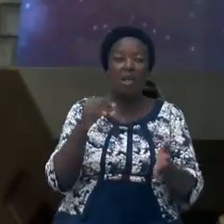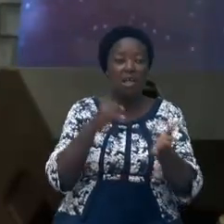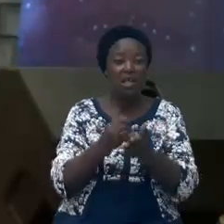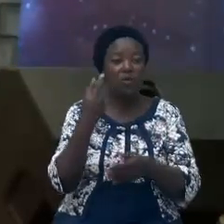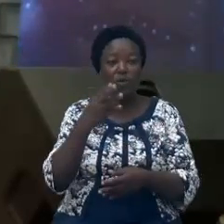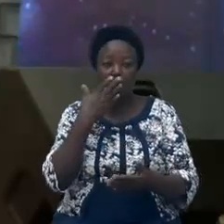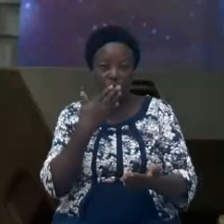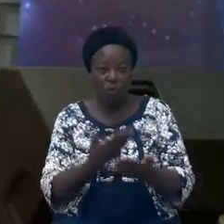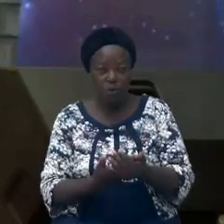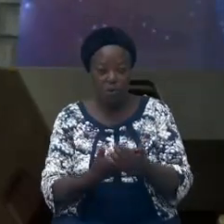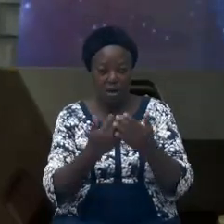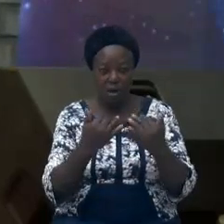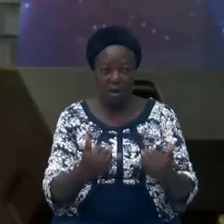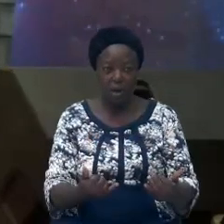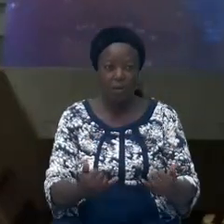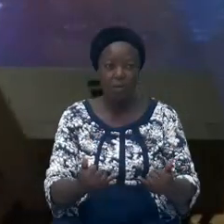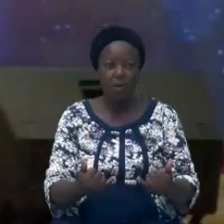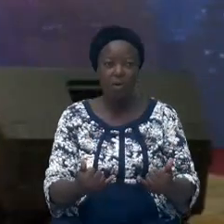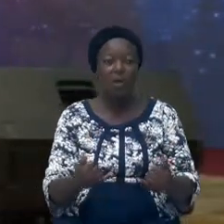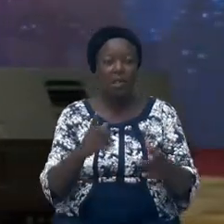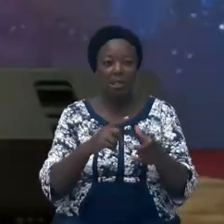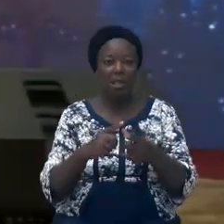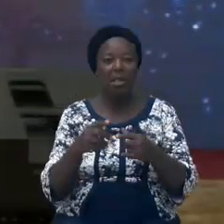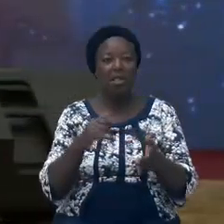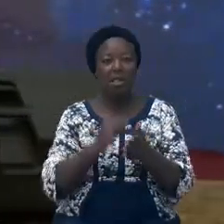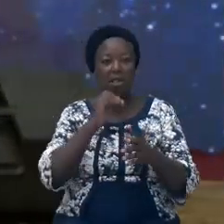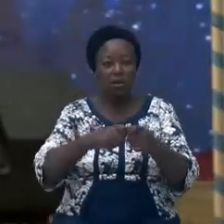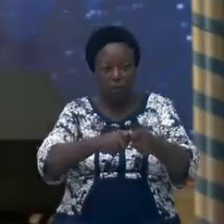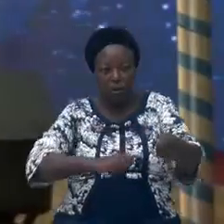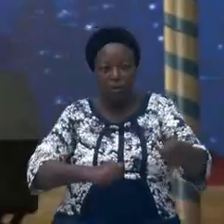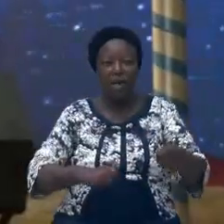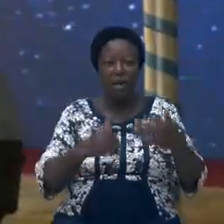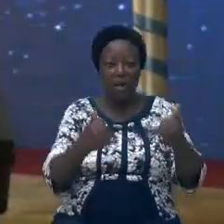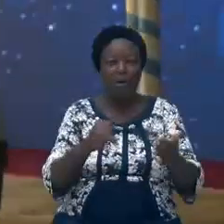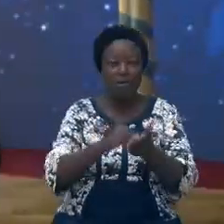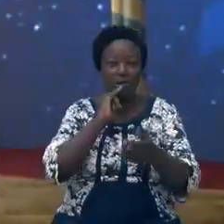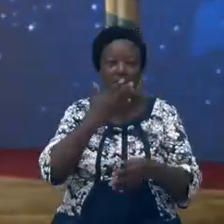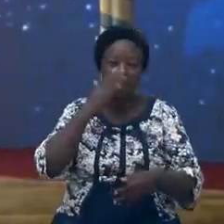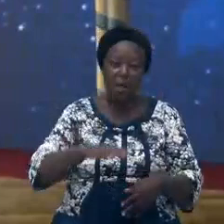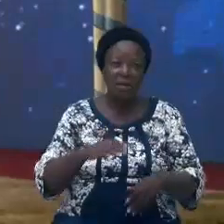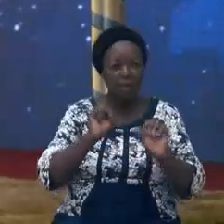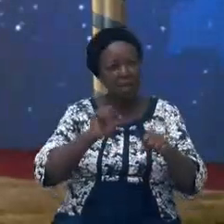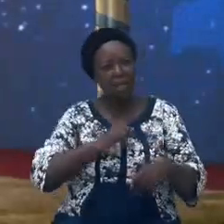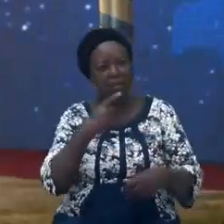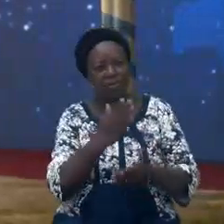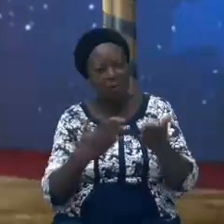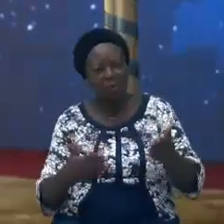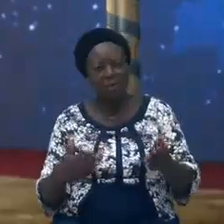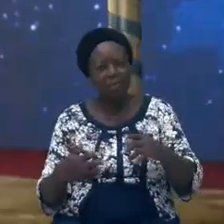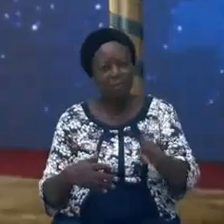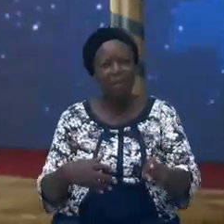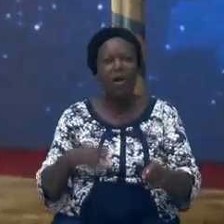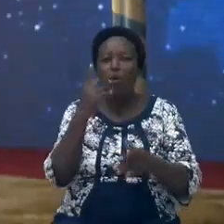get old. And so, it was good, now it is done. Now it